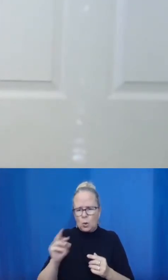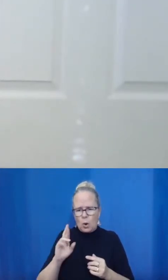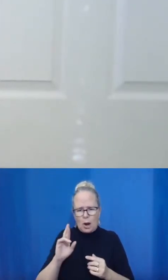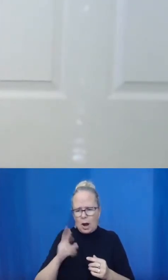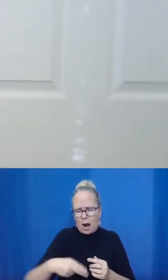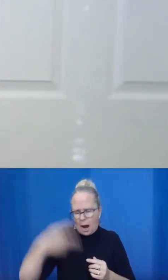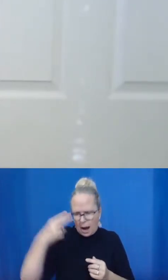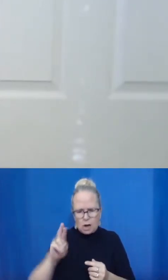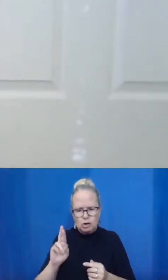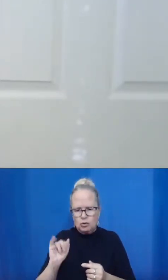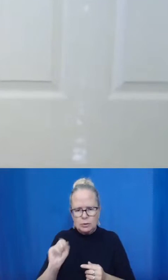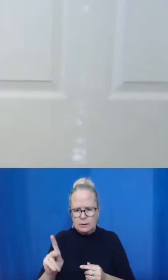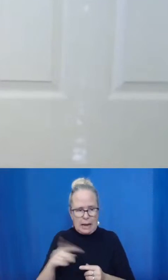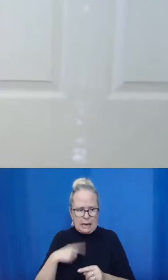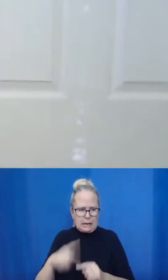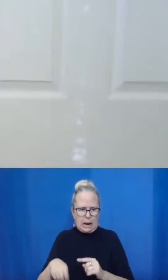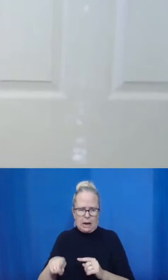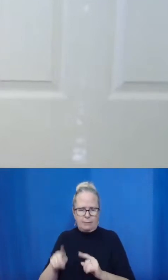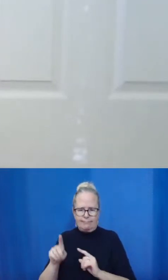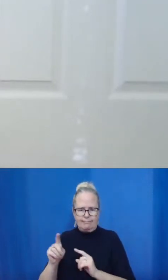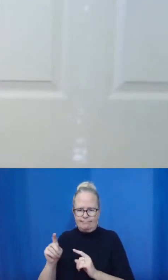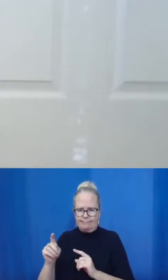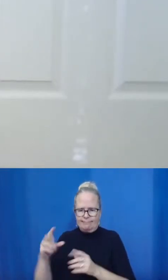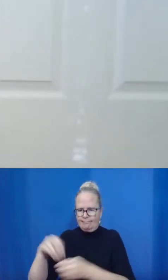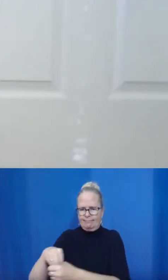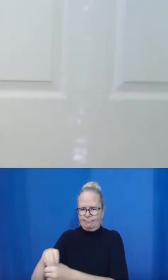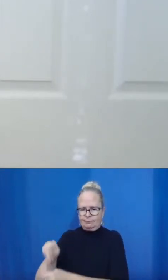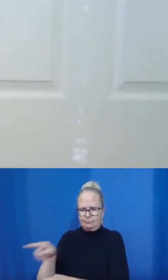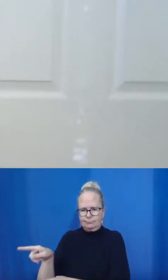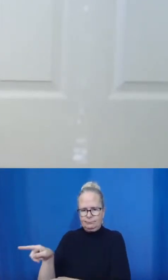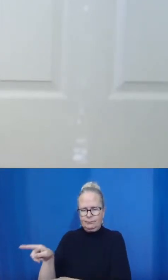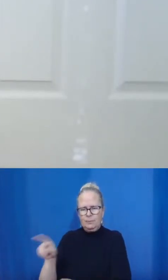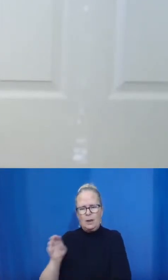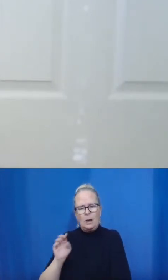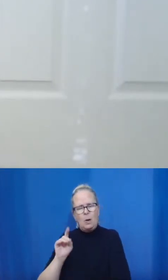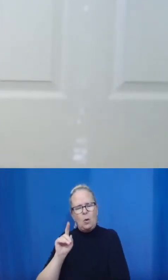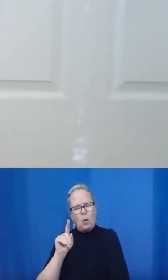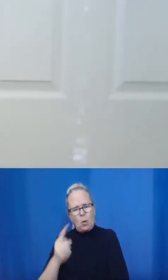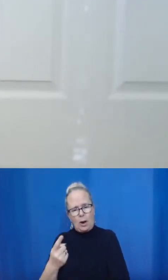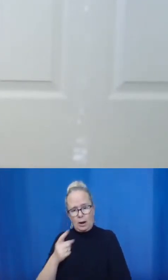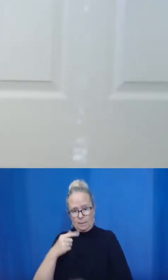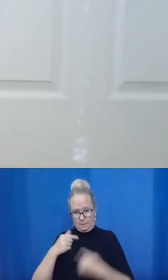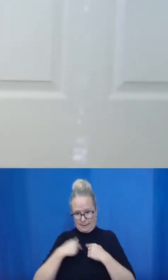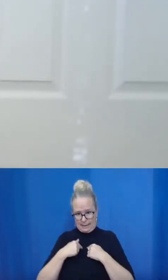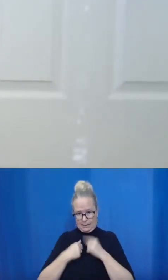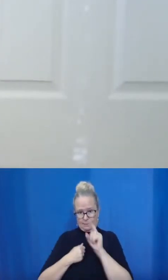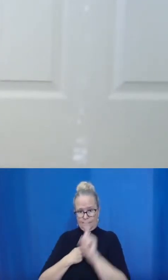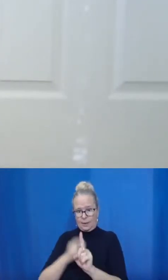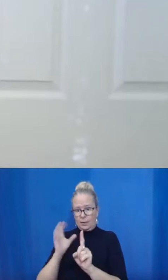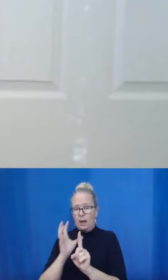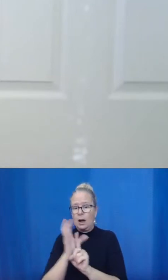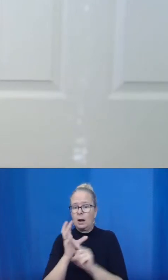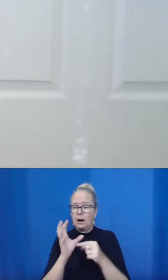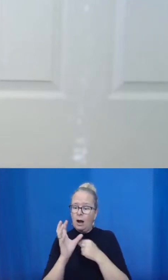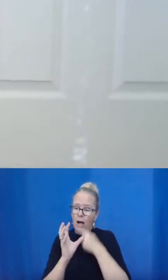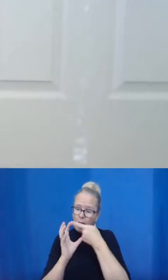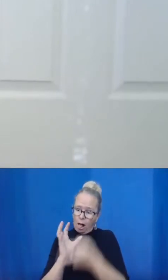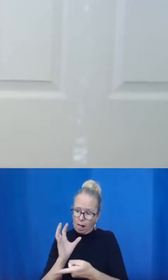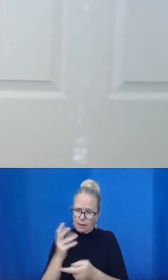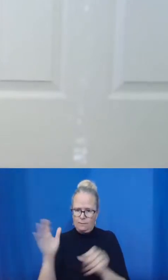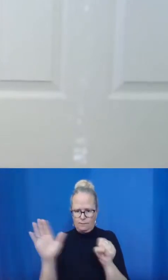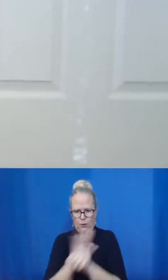have a normal person would be able to do. And the fact that, I have an